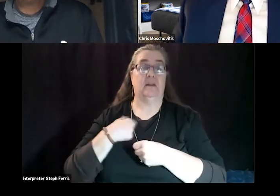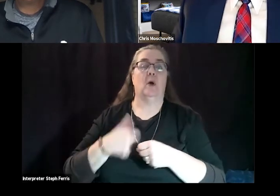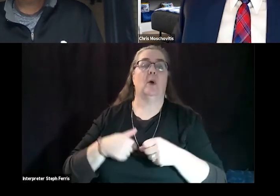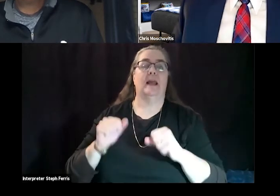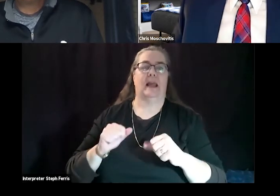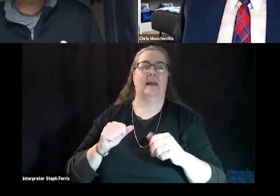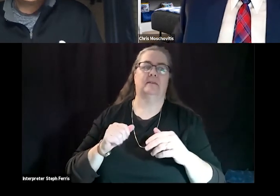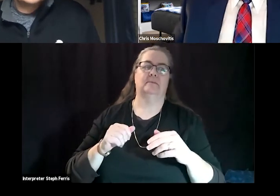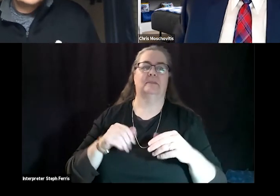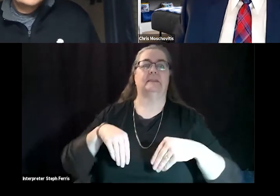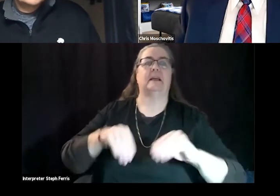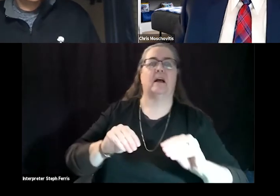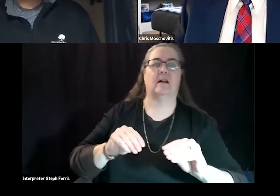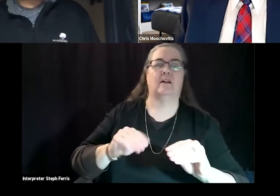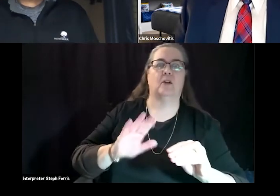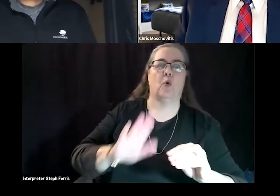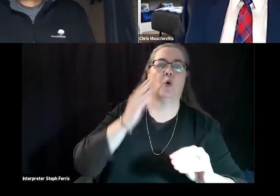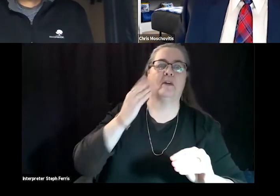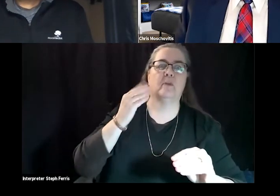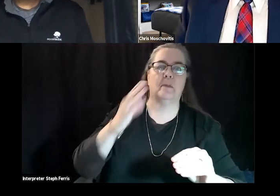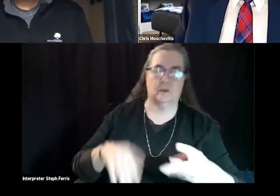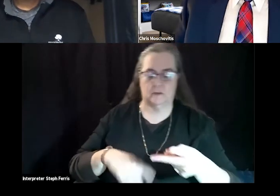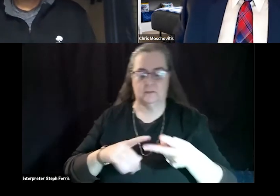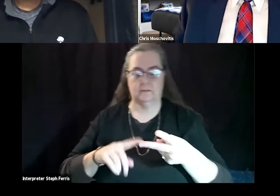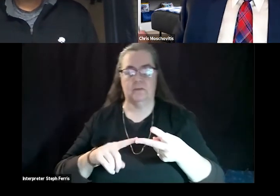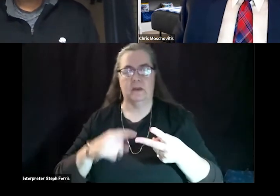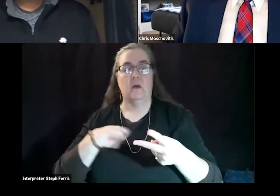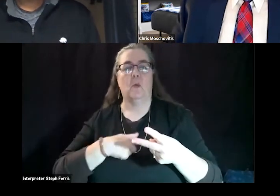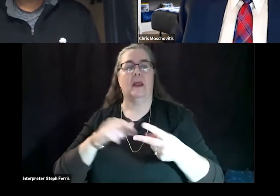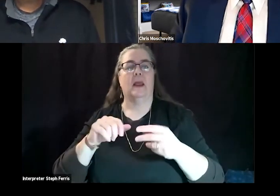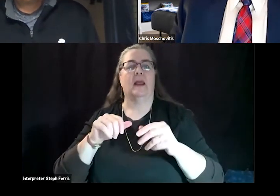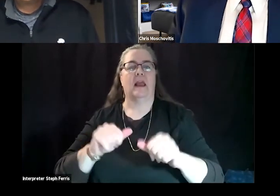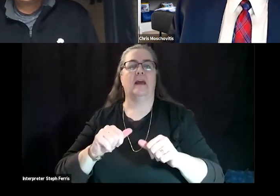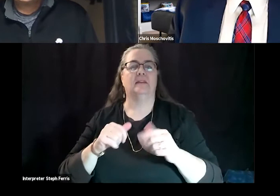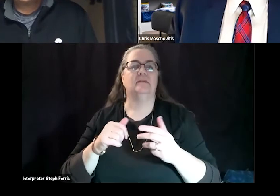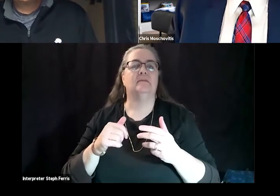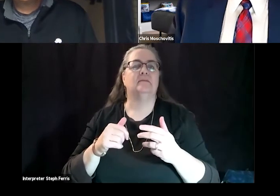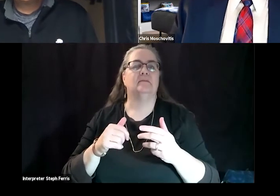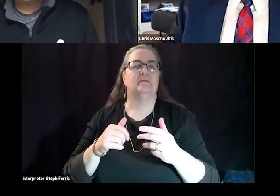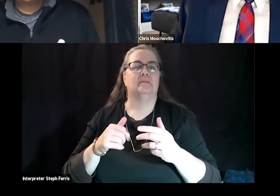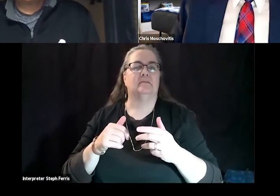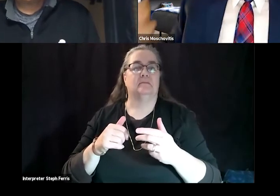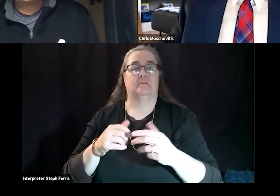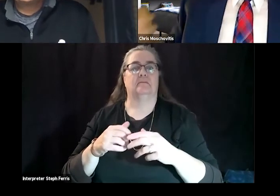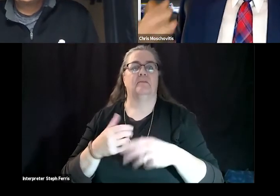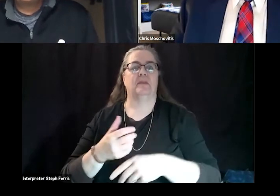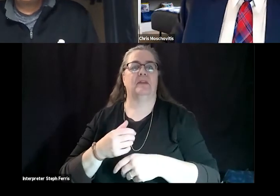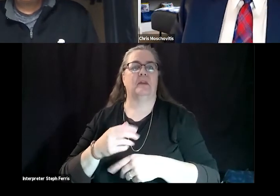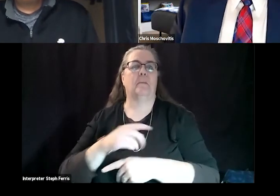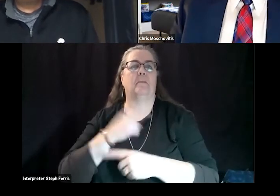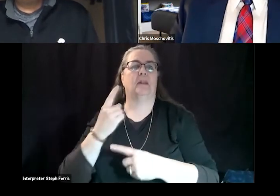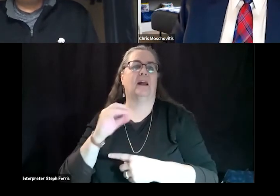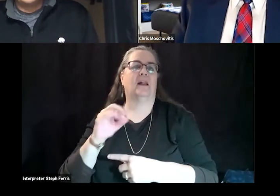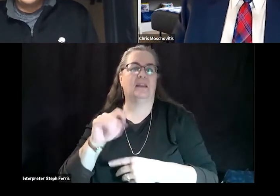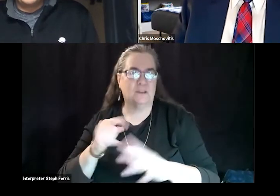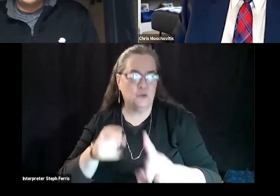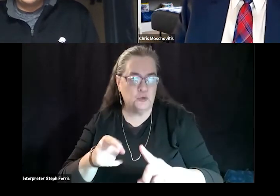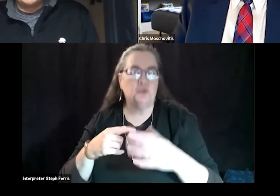Well, why haven't they done that for me yet? Because we haven't gotten to you yet. The list is like really